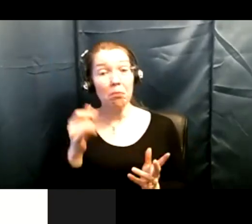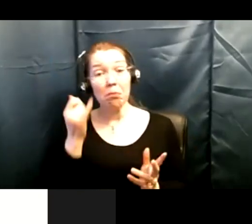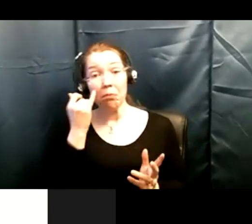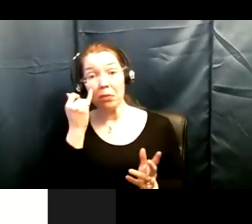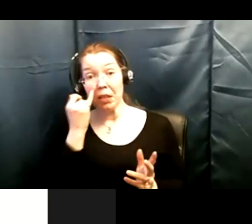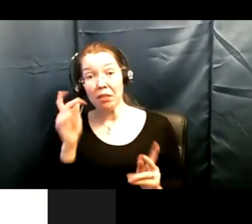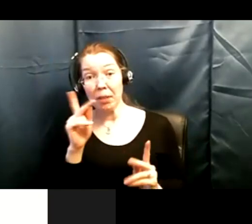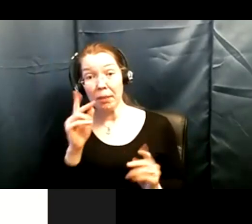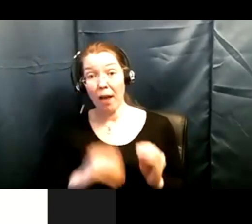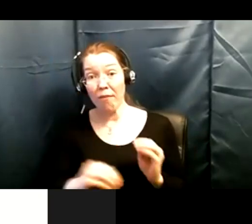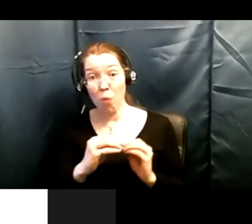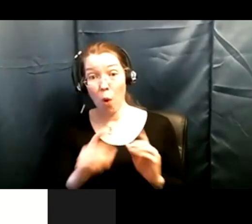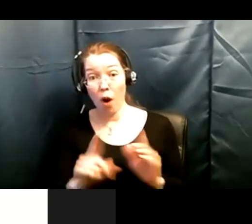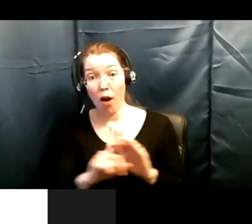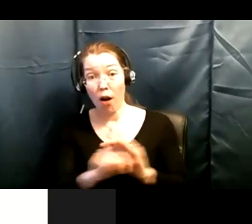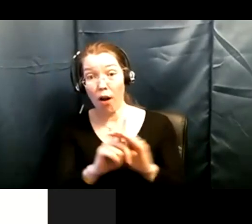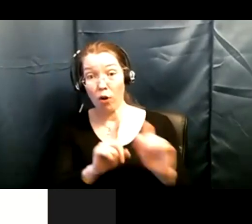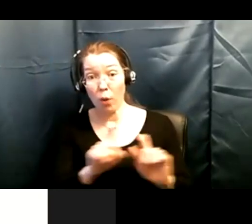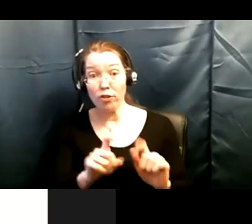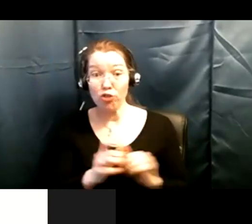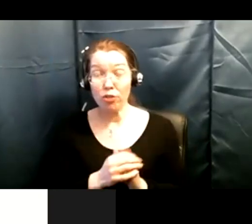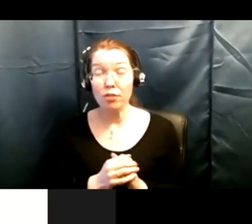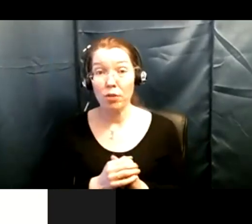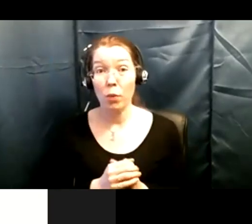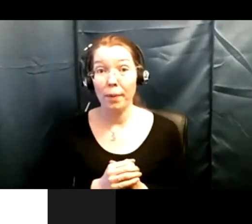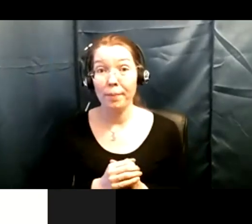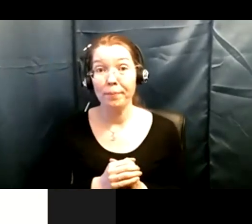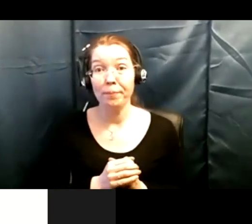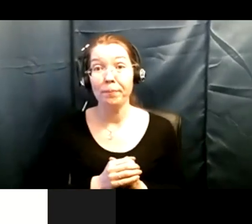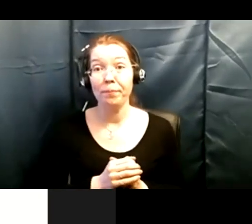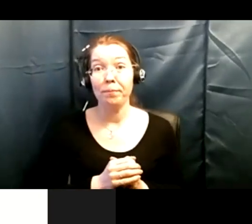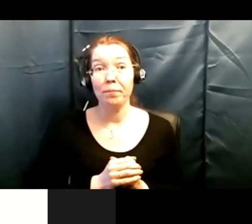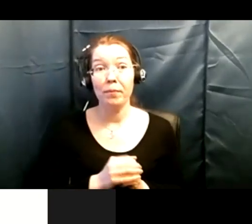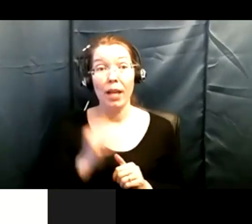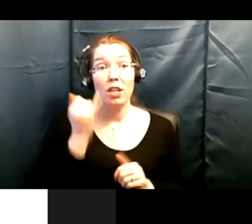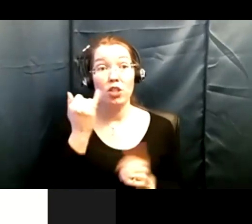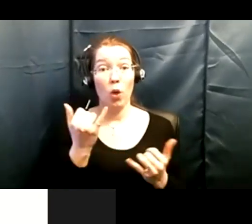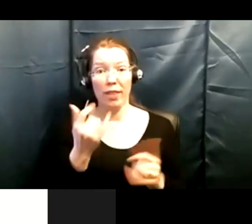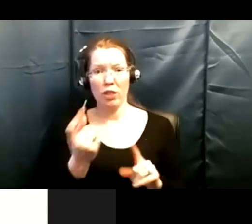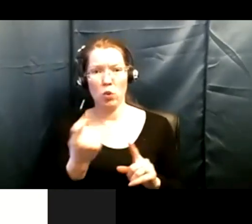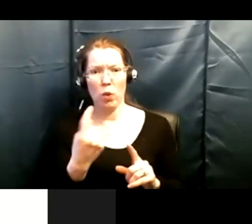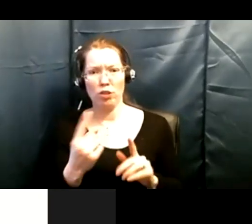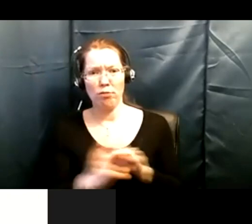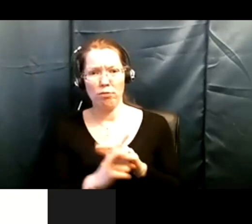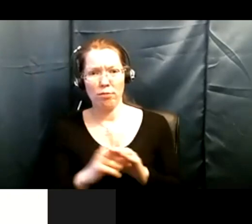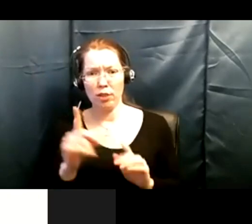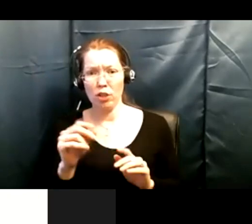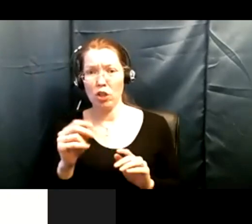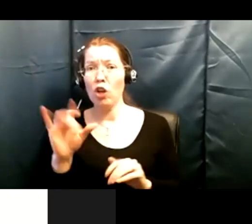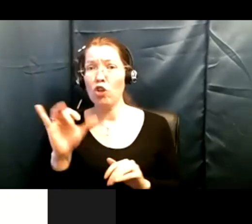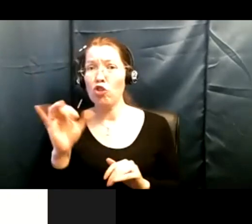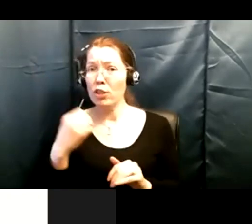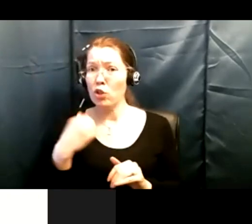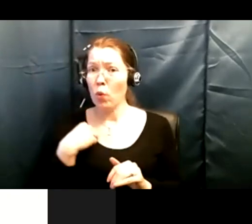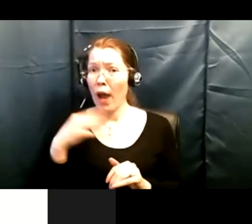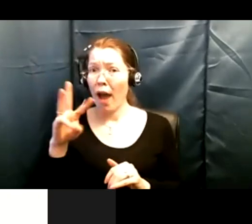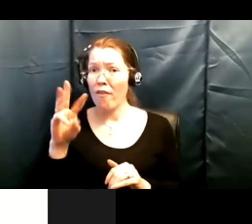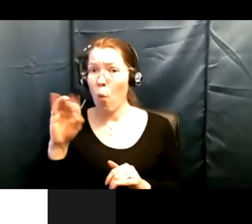people do have more questions. So, Yeah. And this question is, Chris, do you have a waiver,